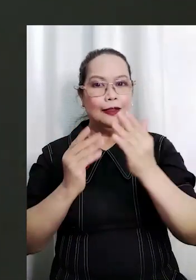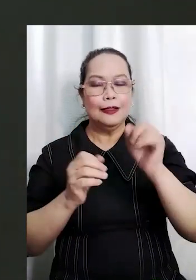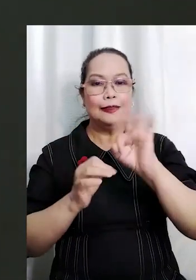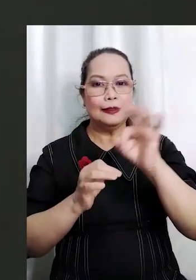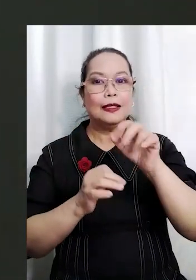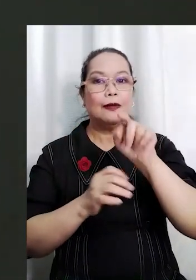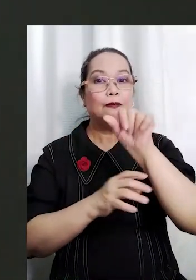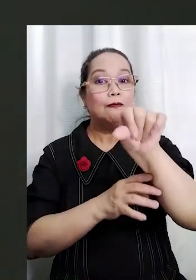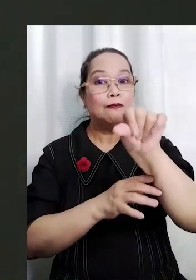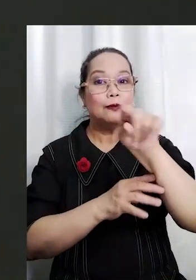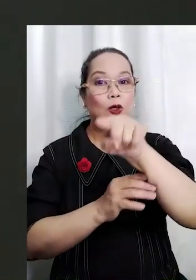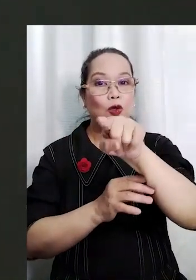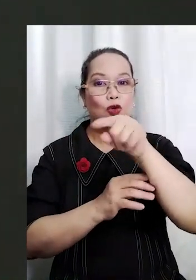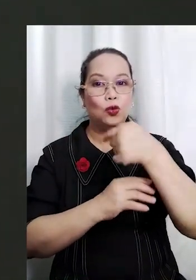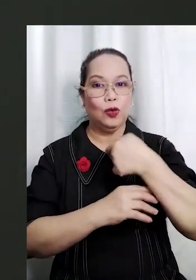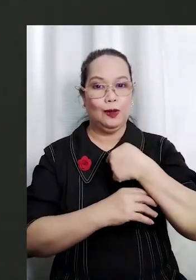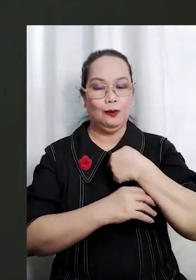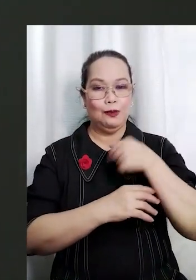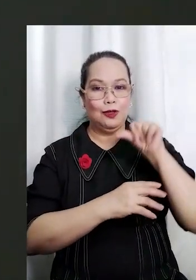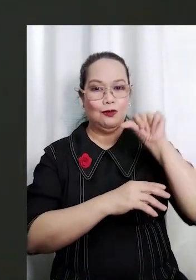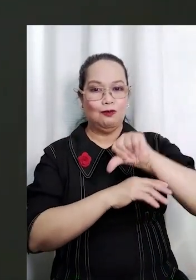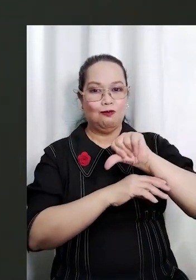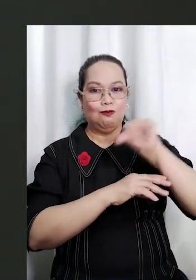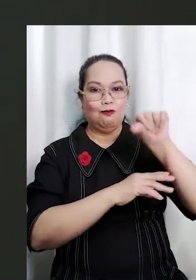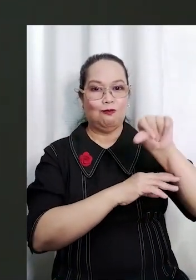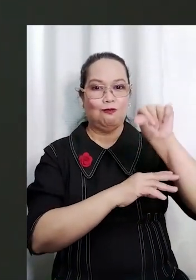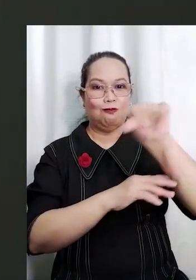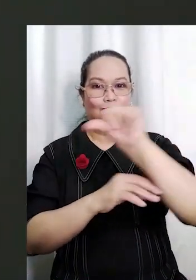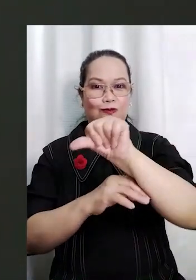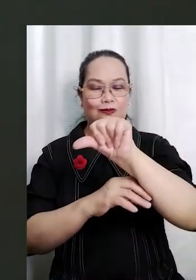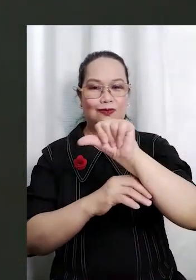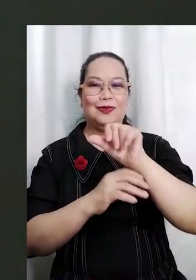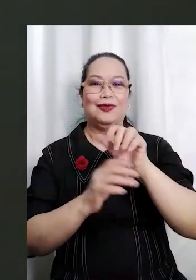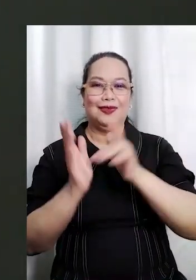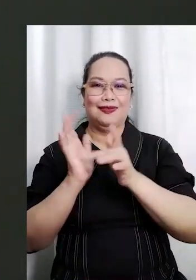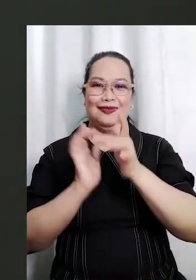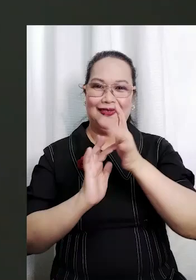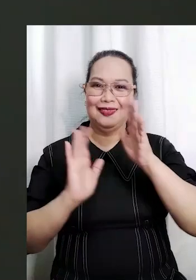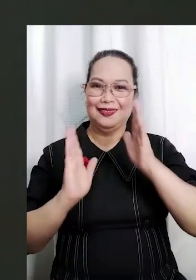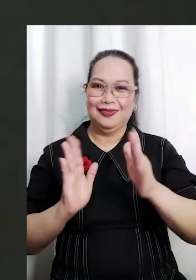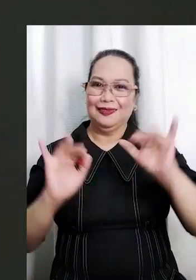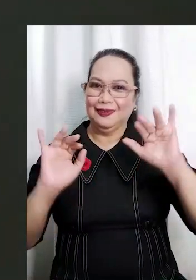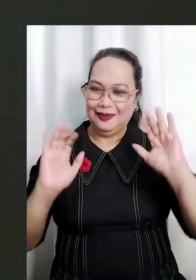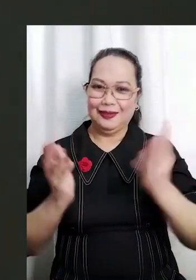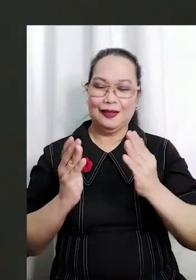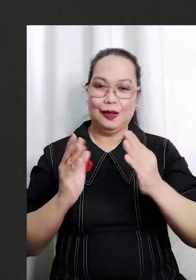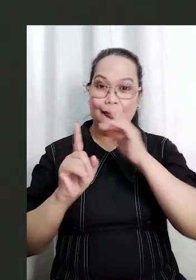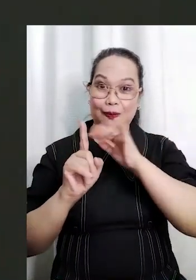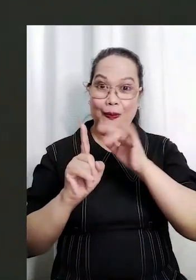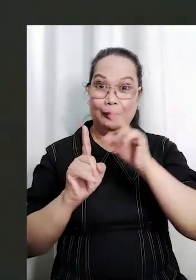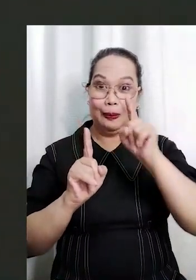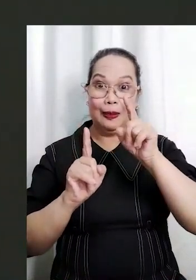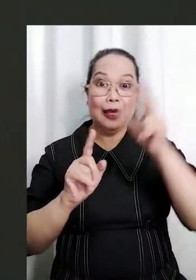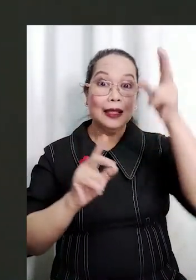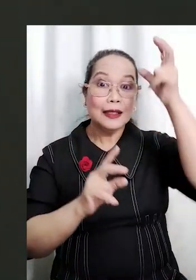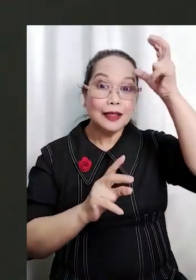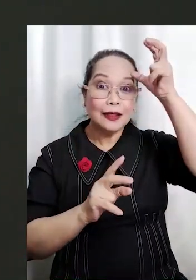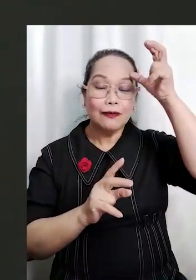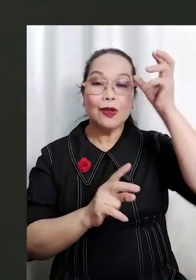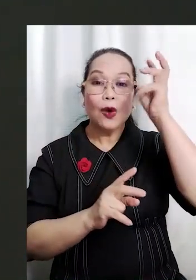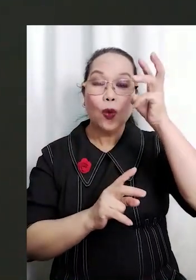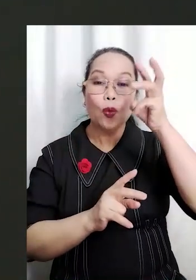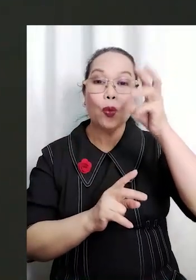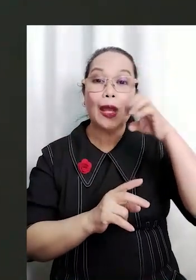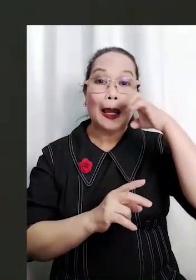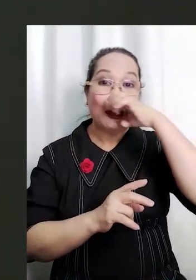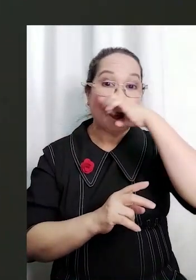na ginagamit niya kung paano niya dinadaig ang mga tagasunod ni Kristo. Observation number 1, the devil